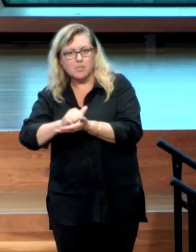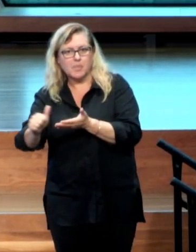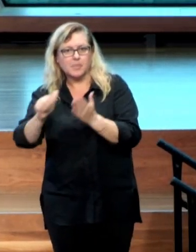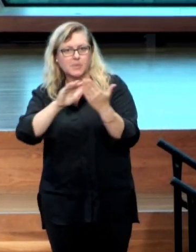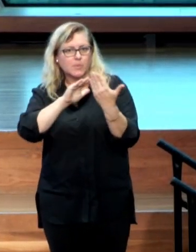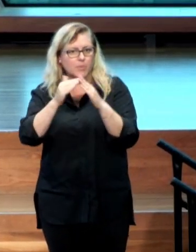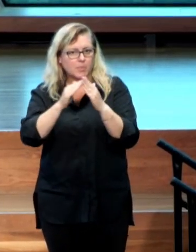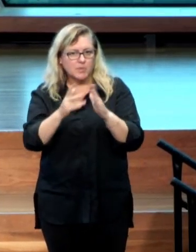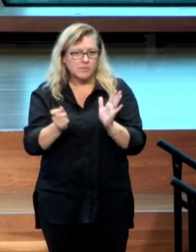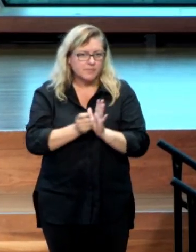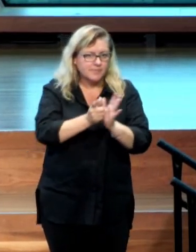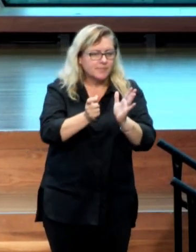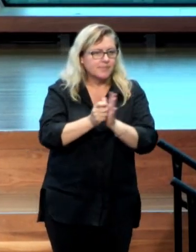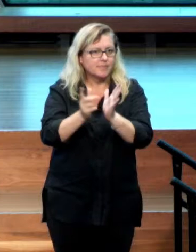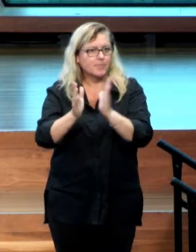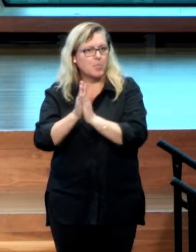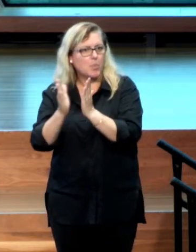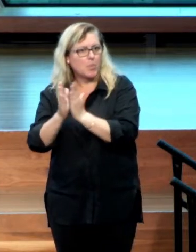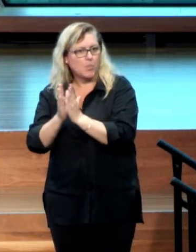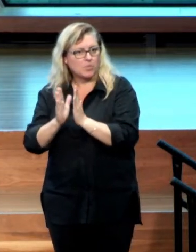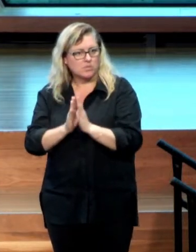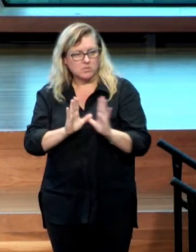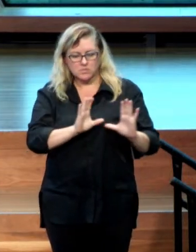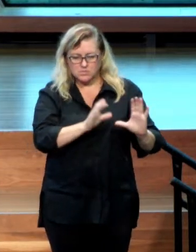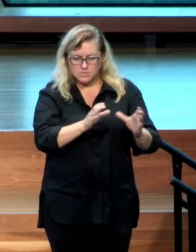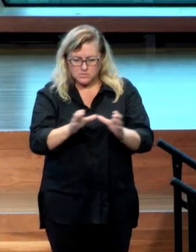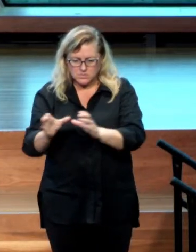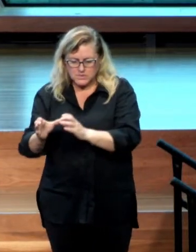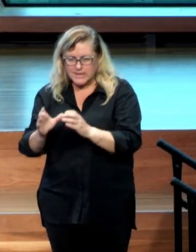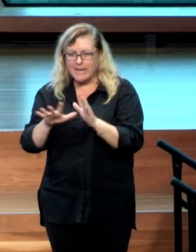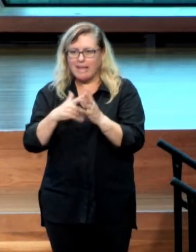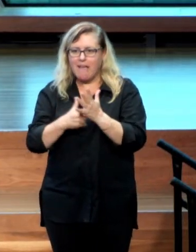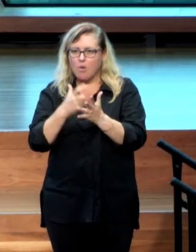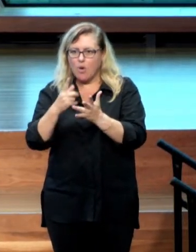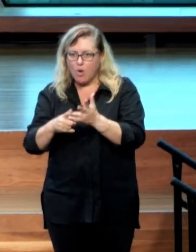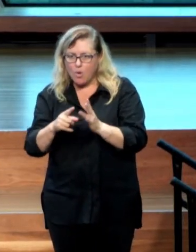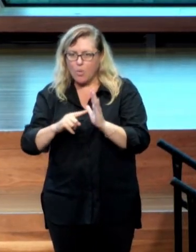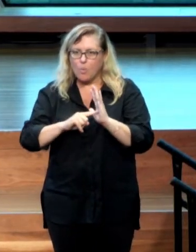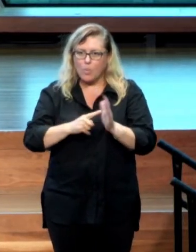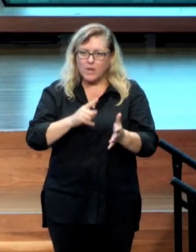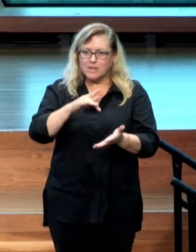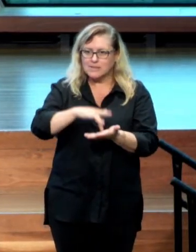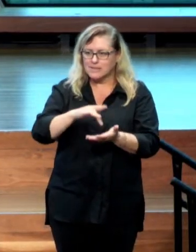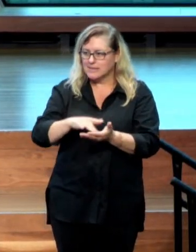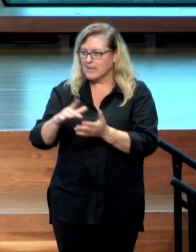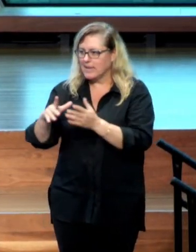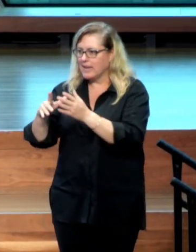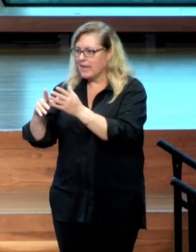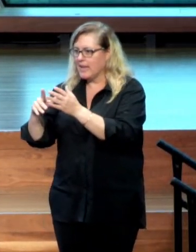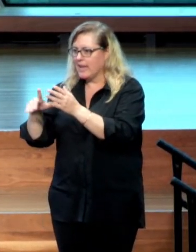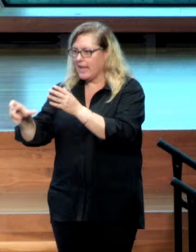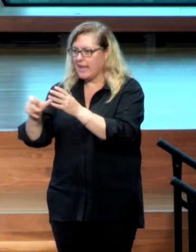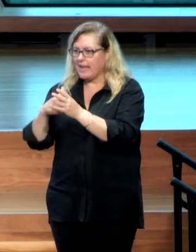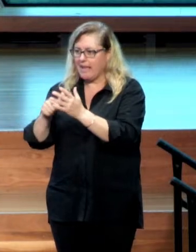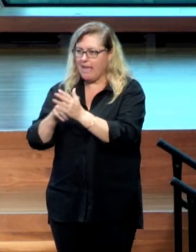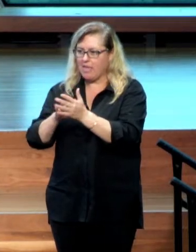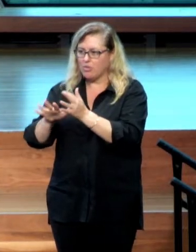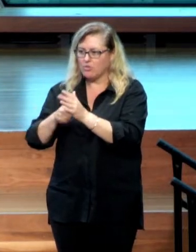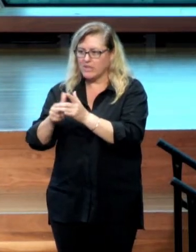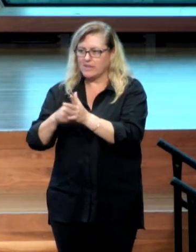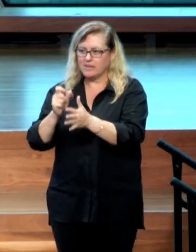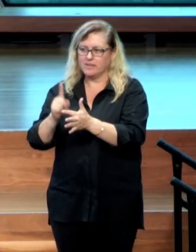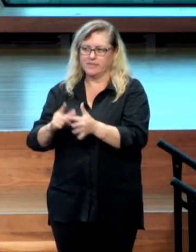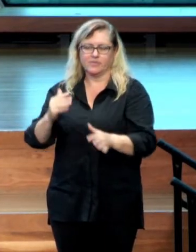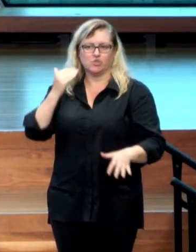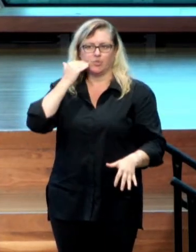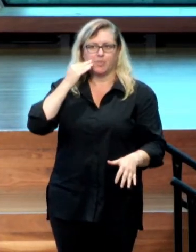the booksellers of Victoria, Caro, the Wheeler Centre, Catherine was a big champion for it, and